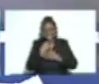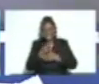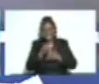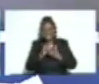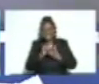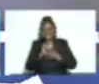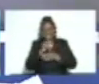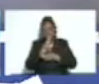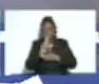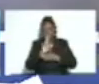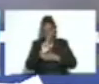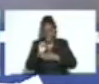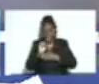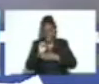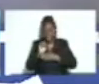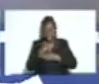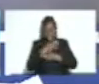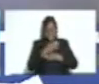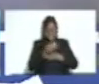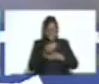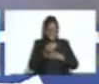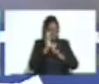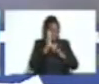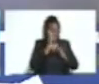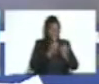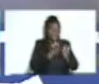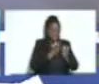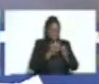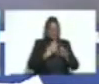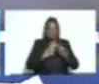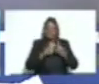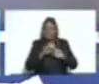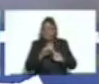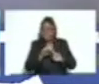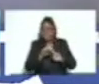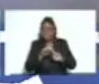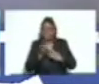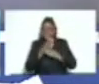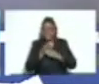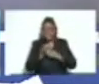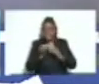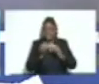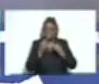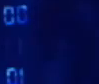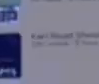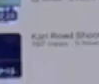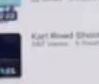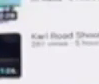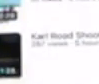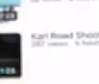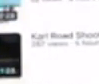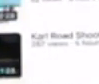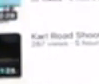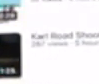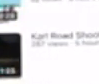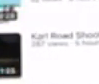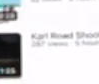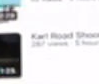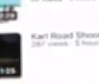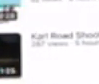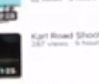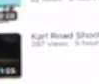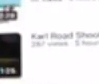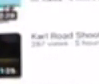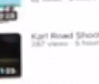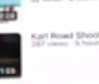United States and the Bahamas have been friends for 50 years and are looking forward to the next 50. In case you missed